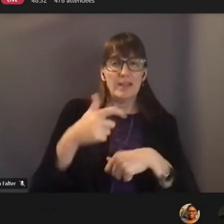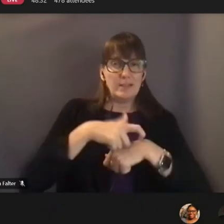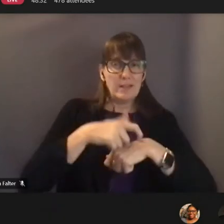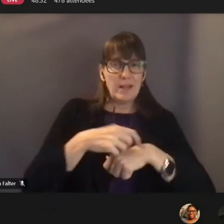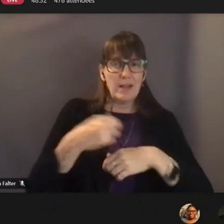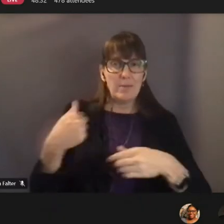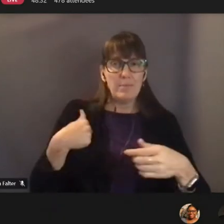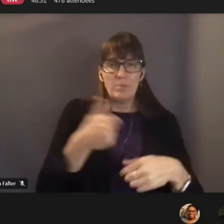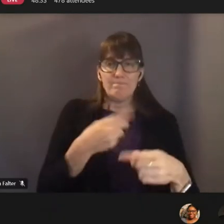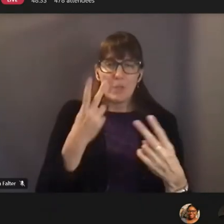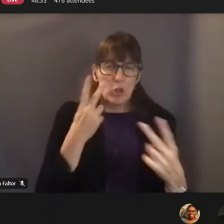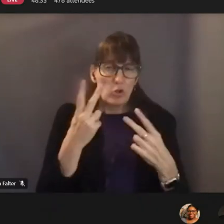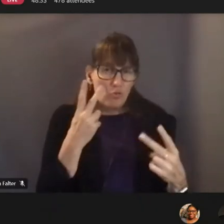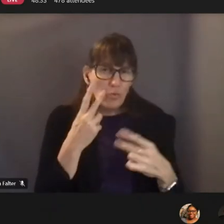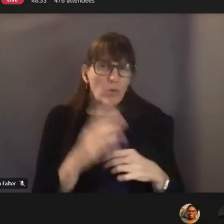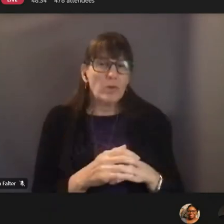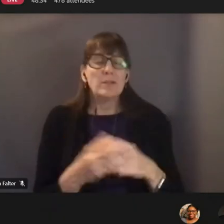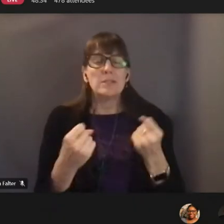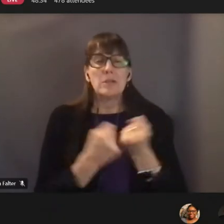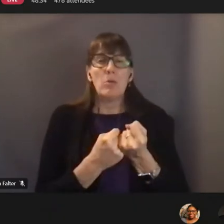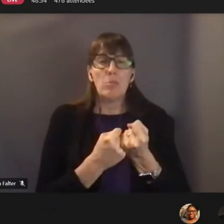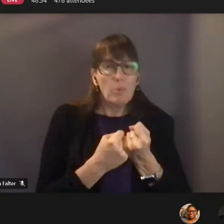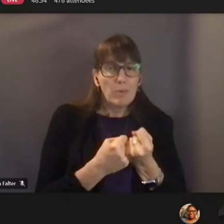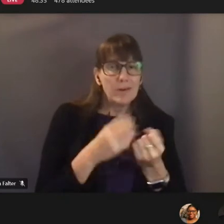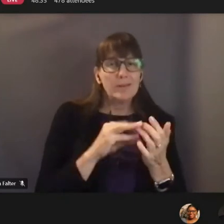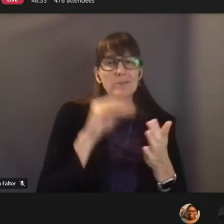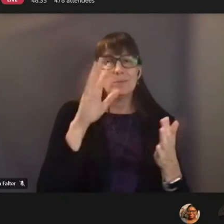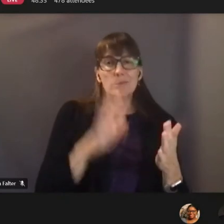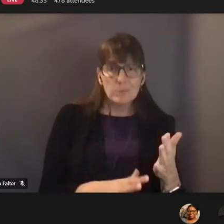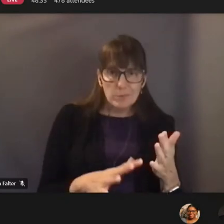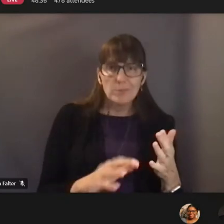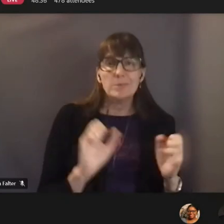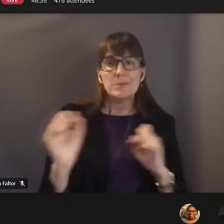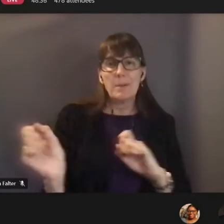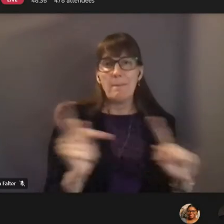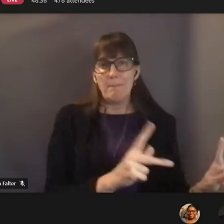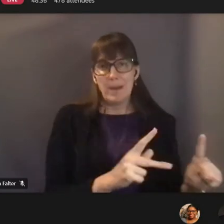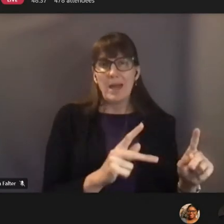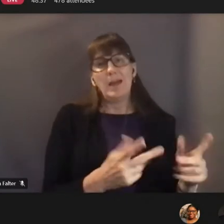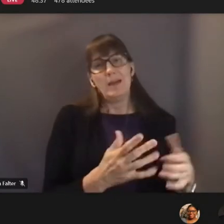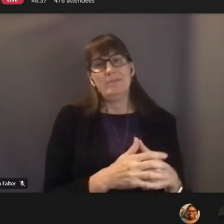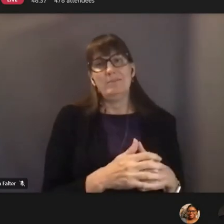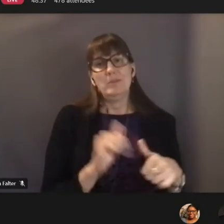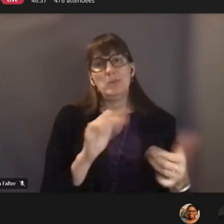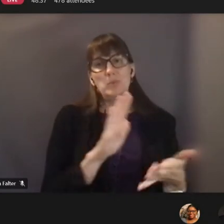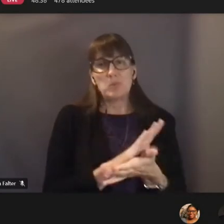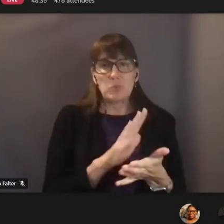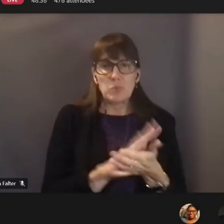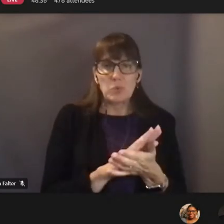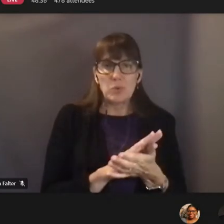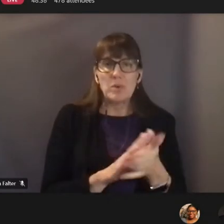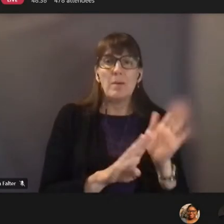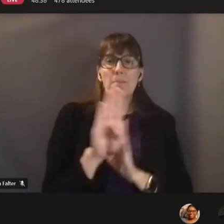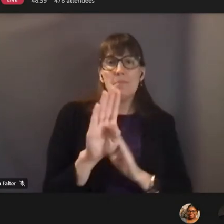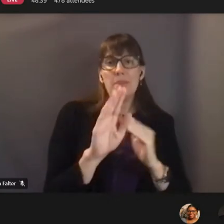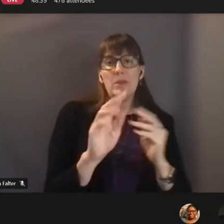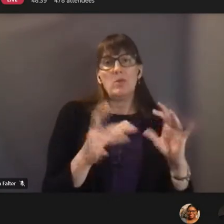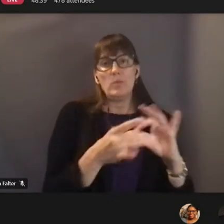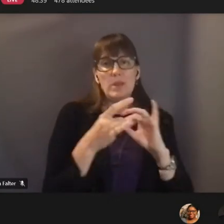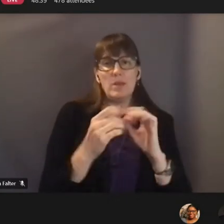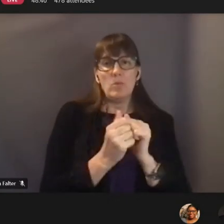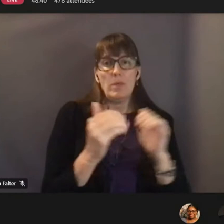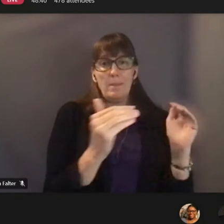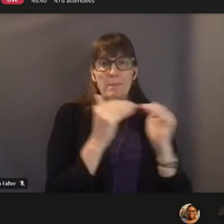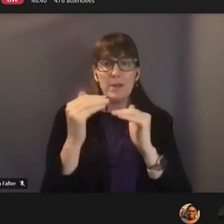to school, back to routines, back to building relationships with peers and adults. Thanks to grants and